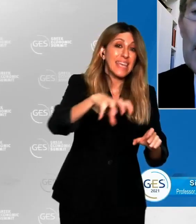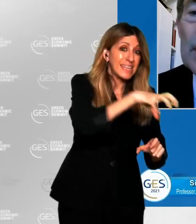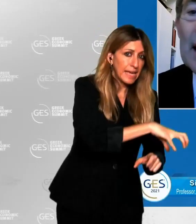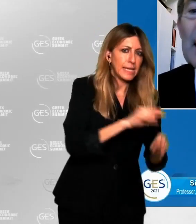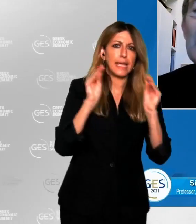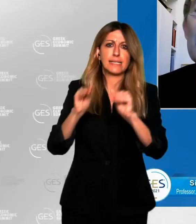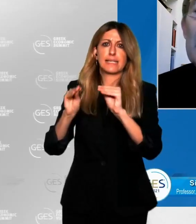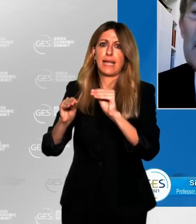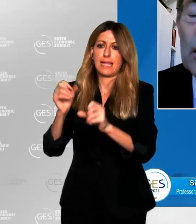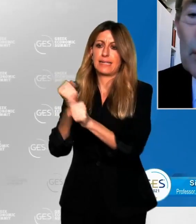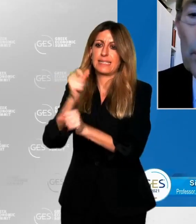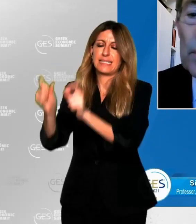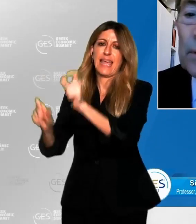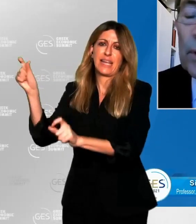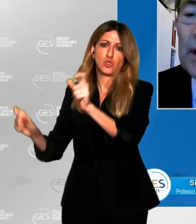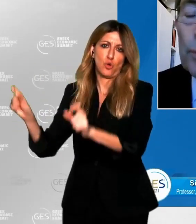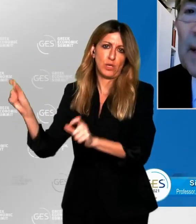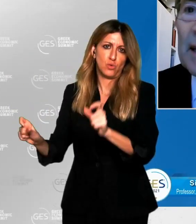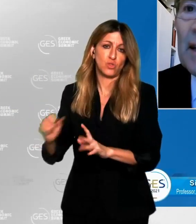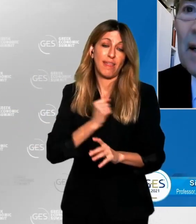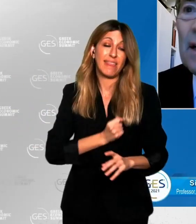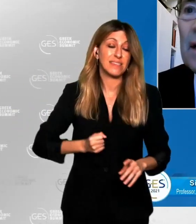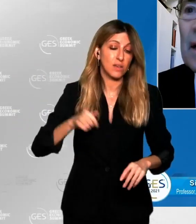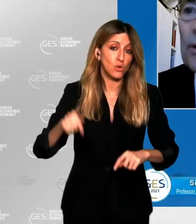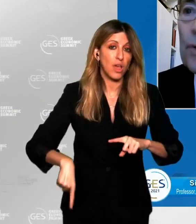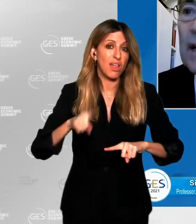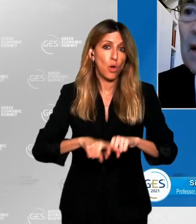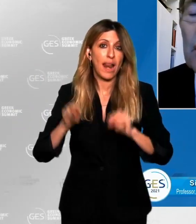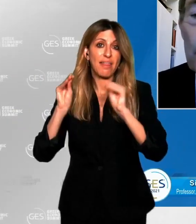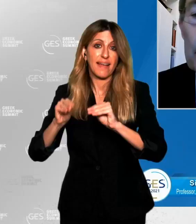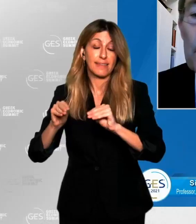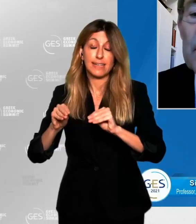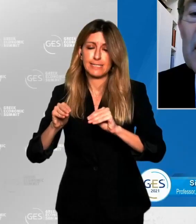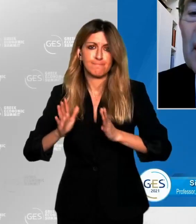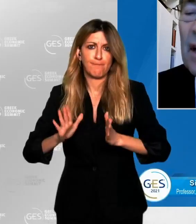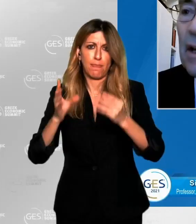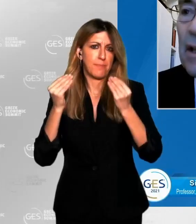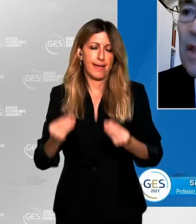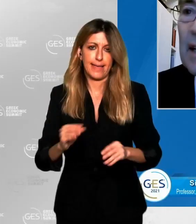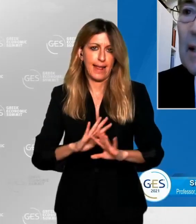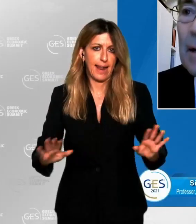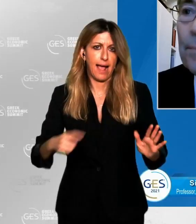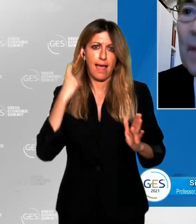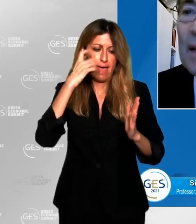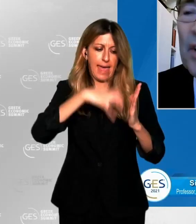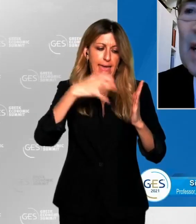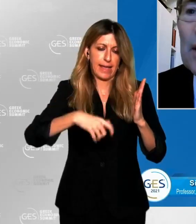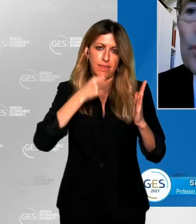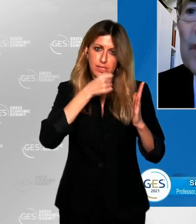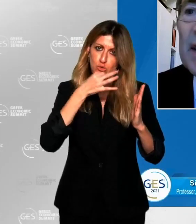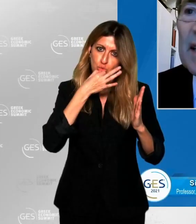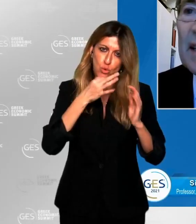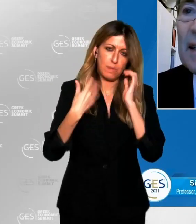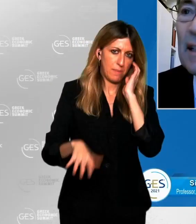and we do outline again in our report what needs to be done to start the reform process. In that training